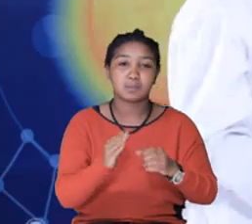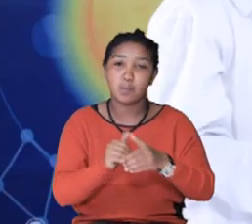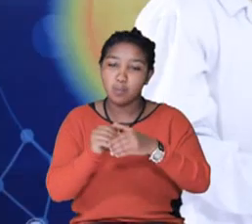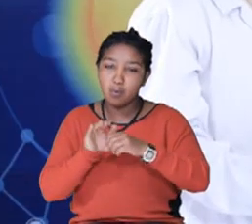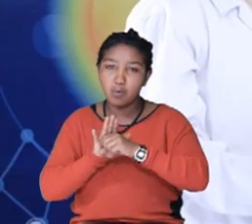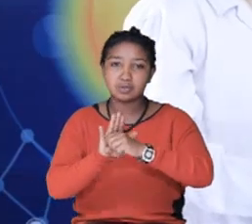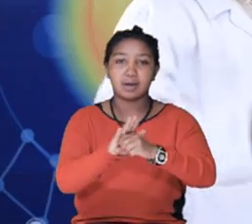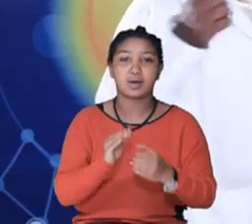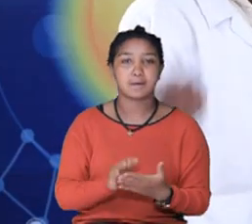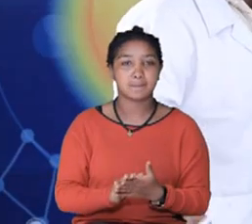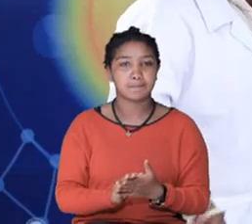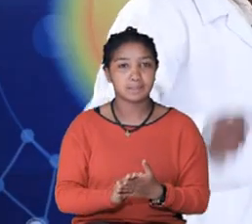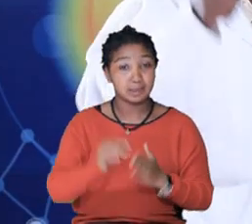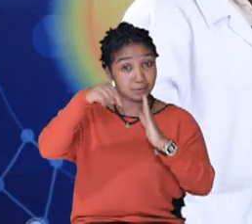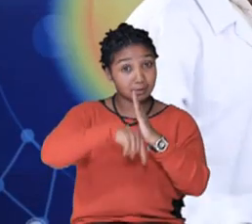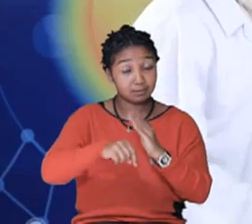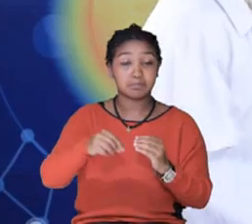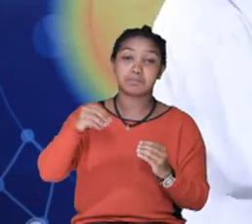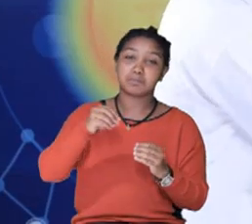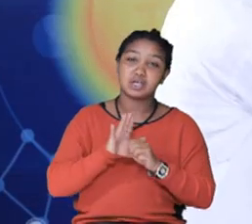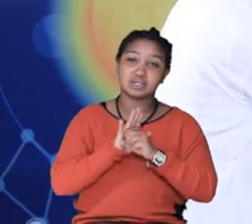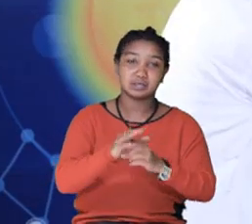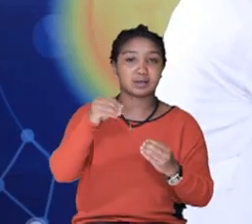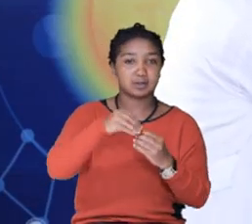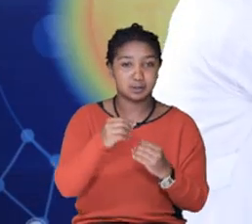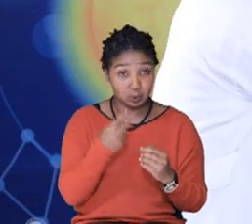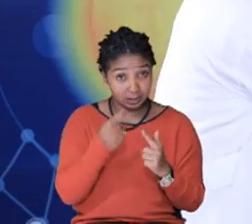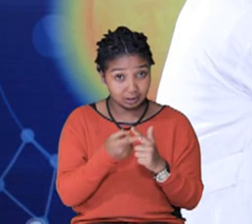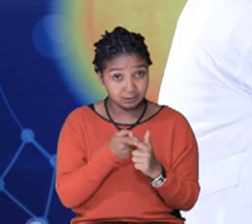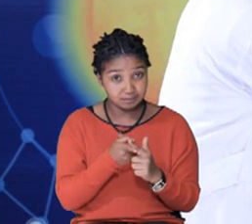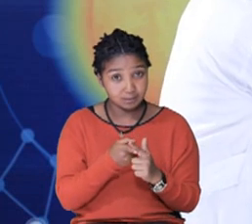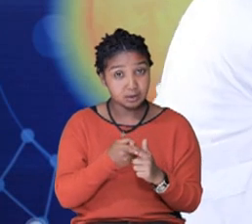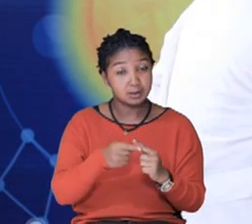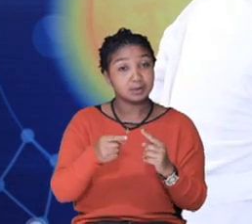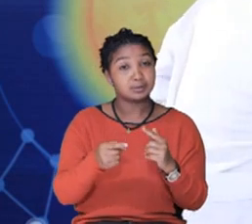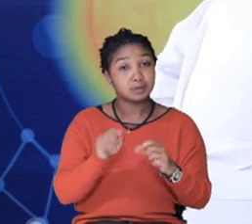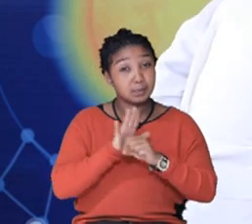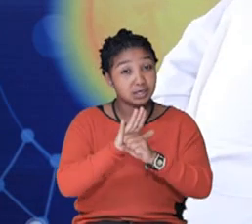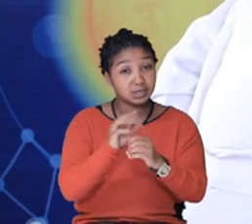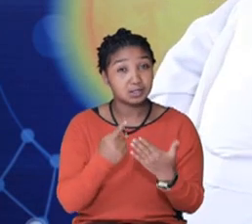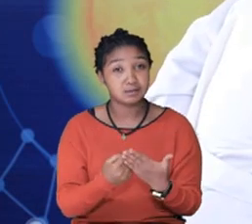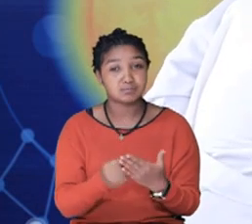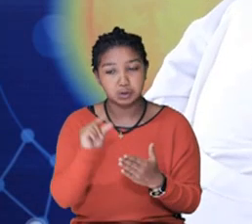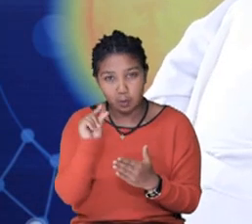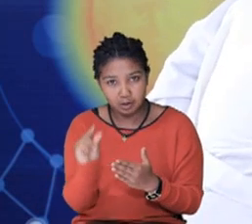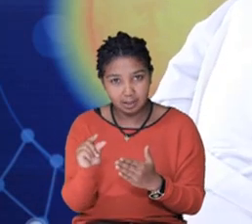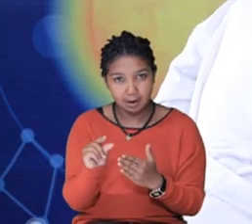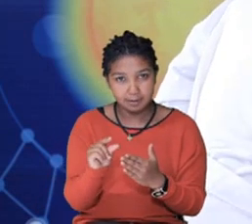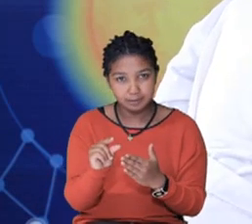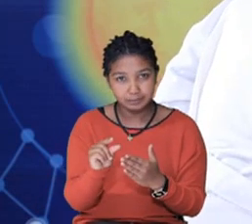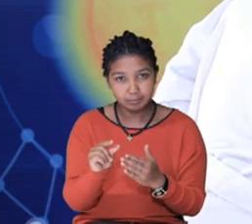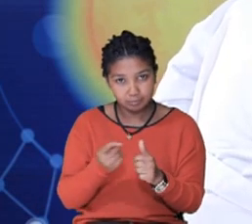point. As the depth is increased, pressure is increased. Look the next. The pressure at Z is smaller than